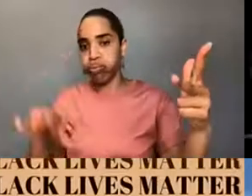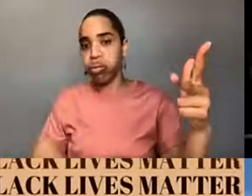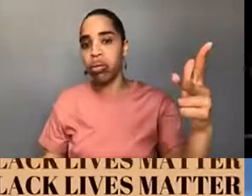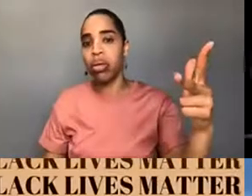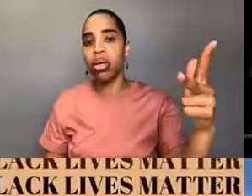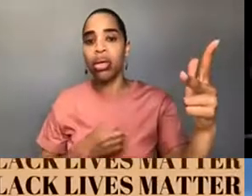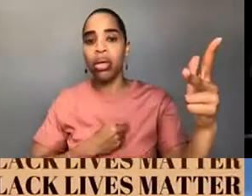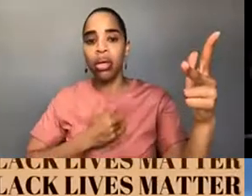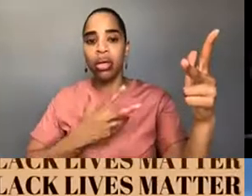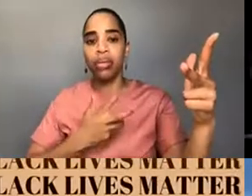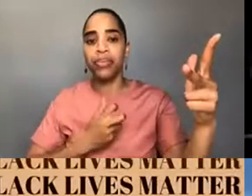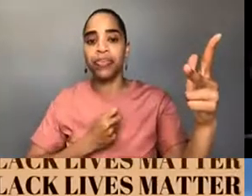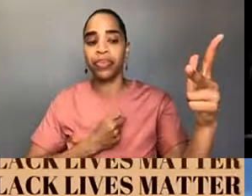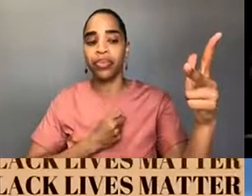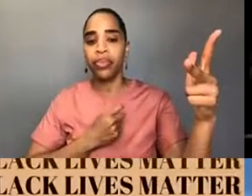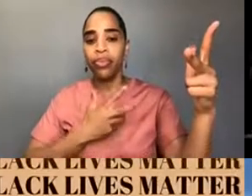And I realize